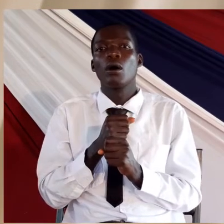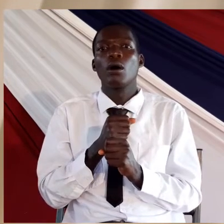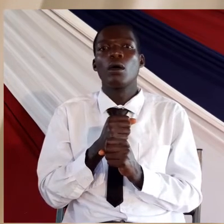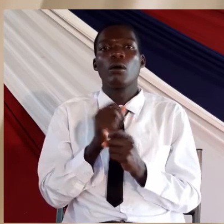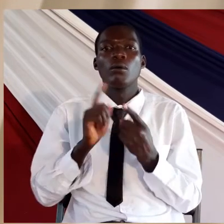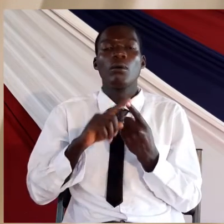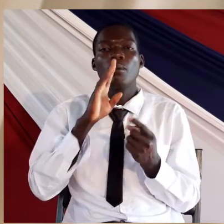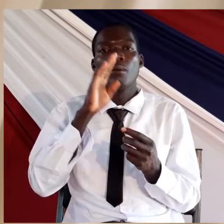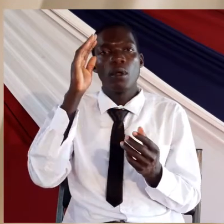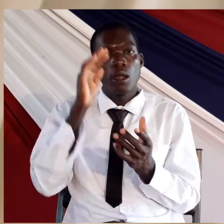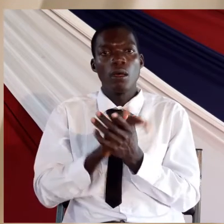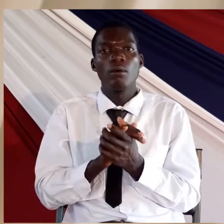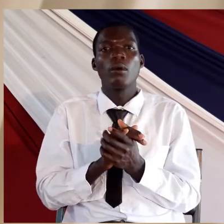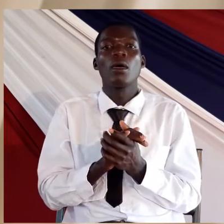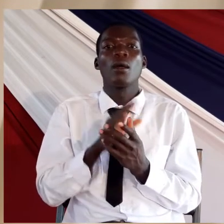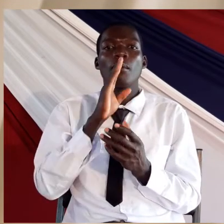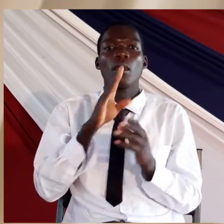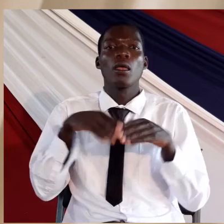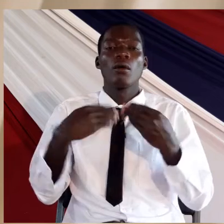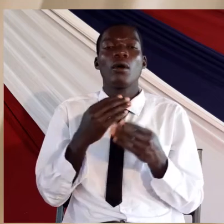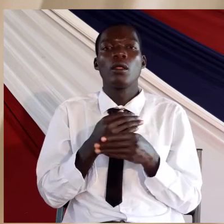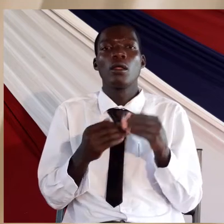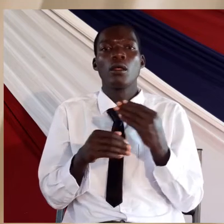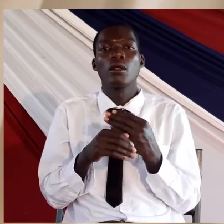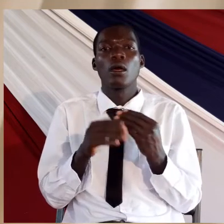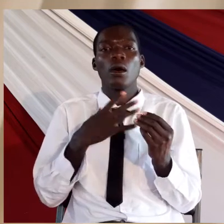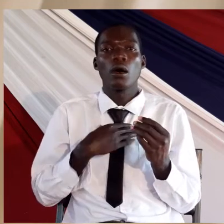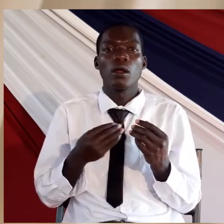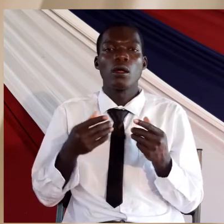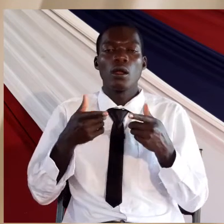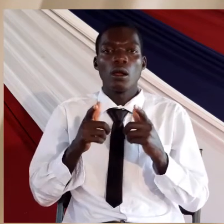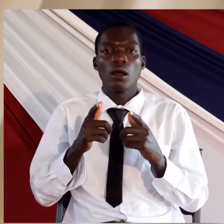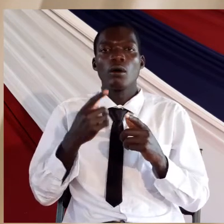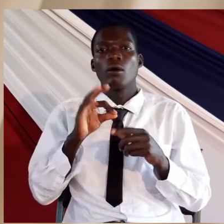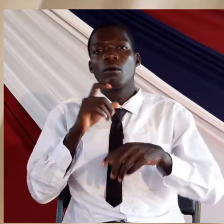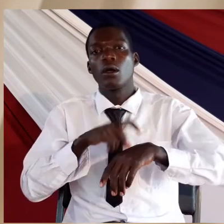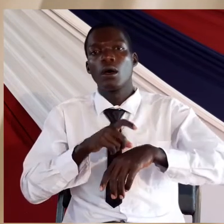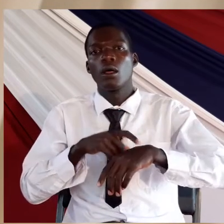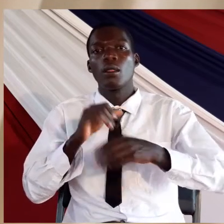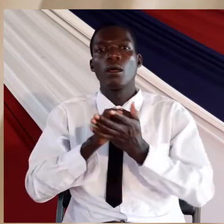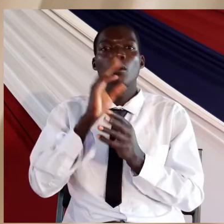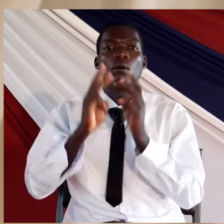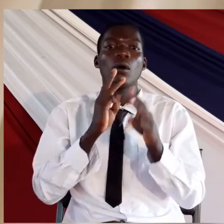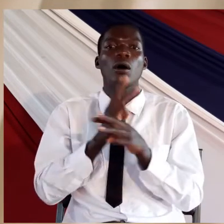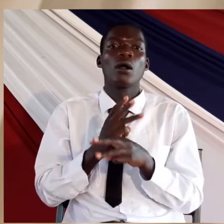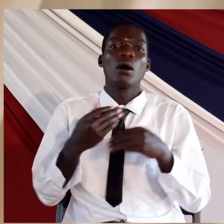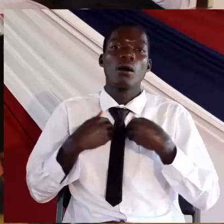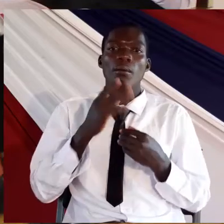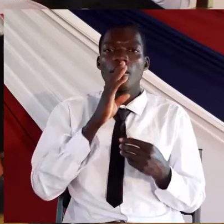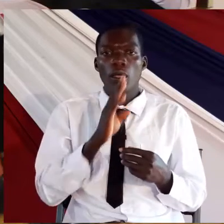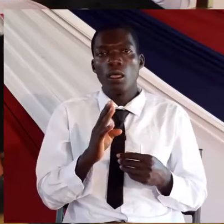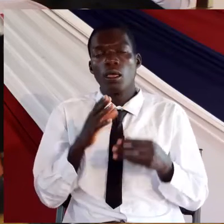to believe this, to give us facts on the length of time that the world has been